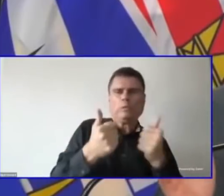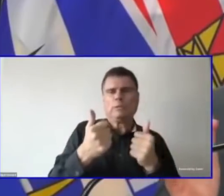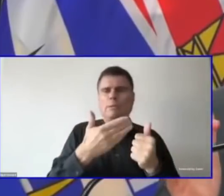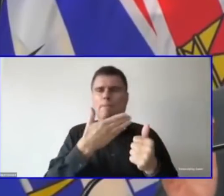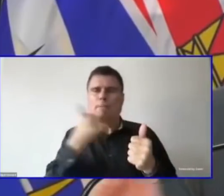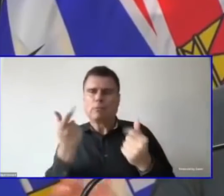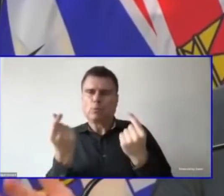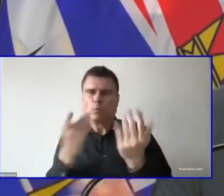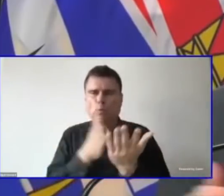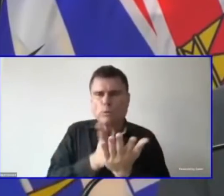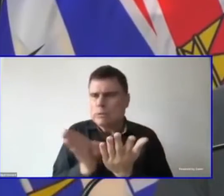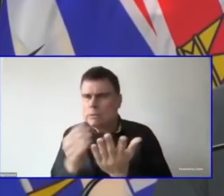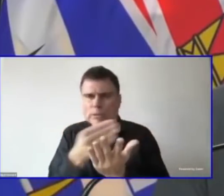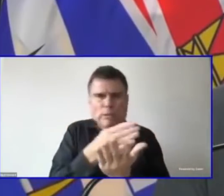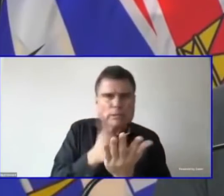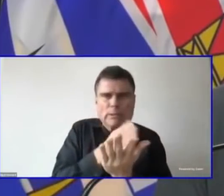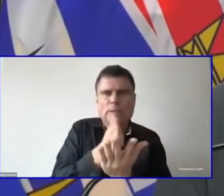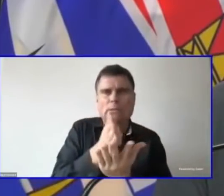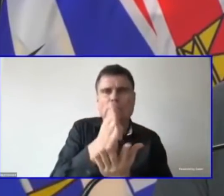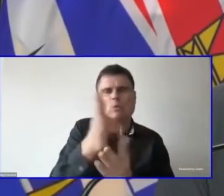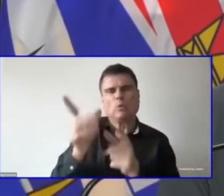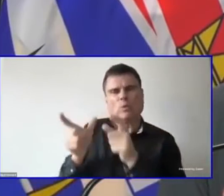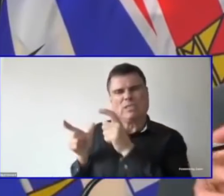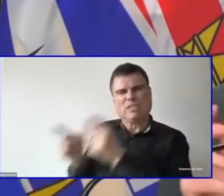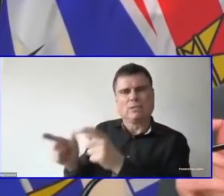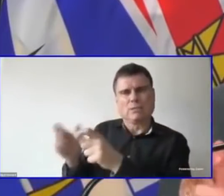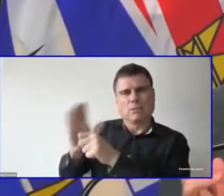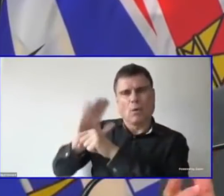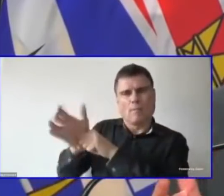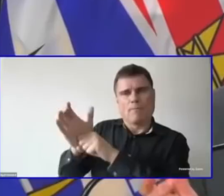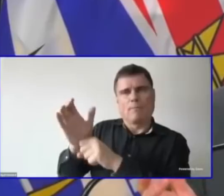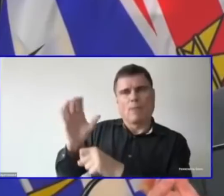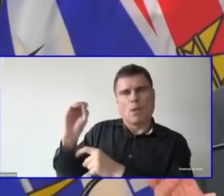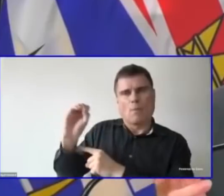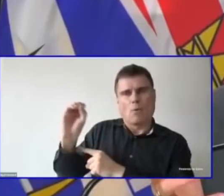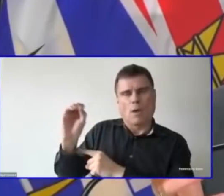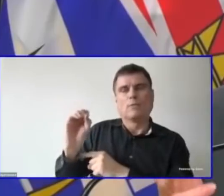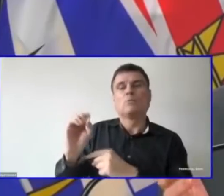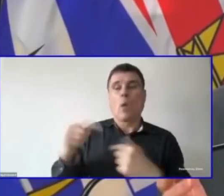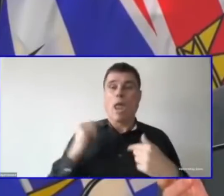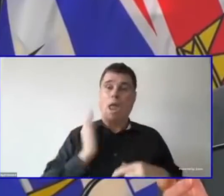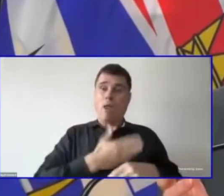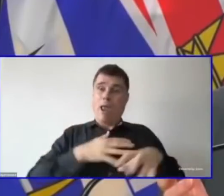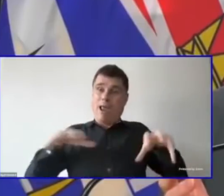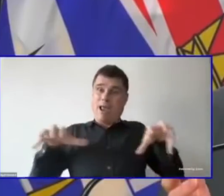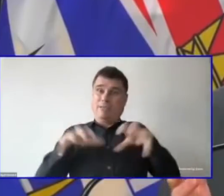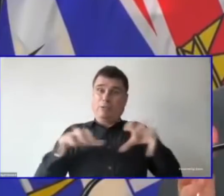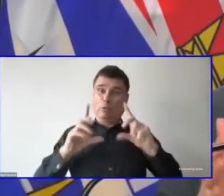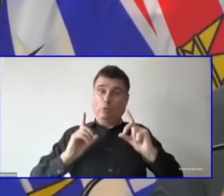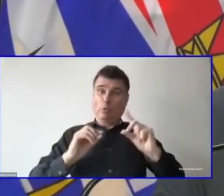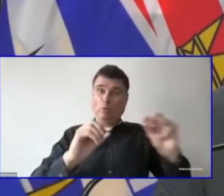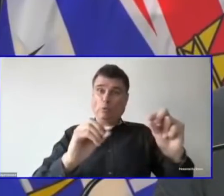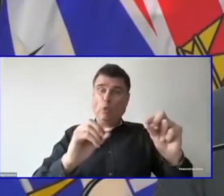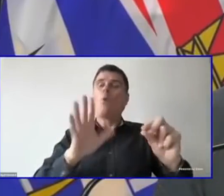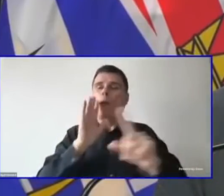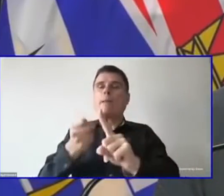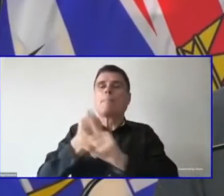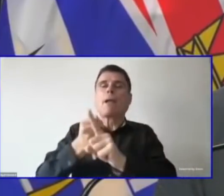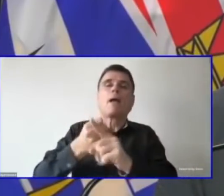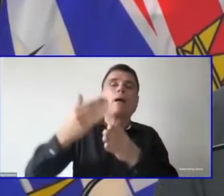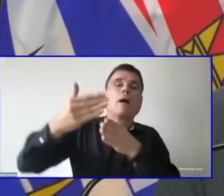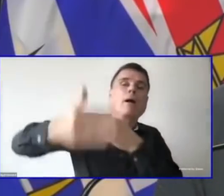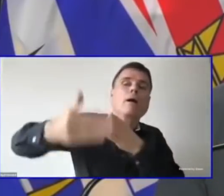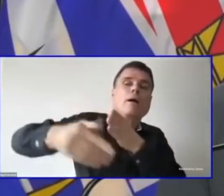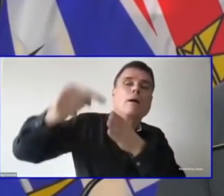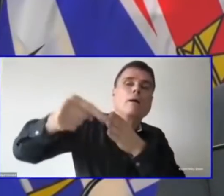difference in what the outcome is going to be. So we still do not yet know about severity of illness in our context here